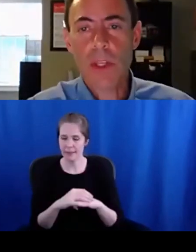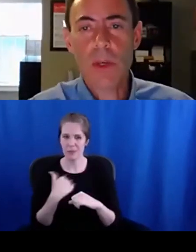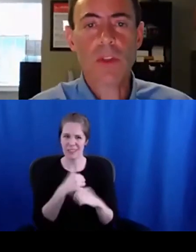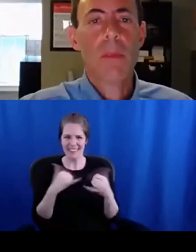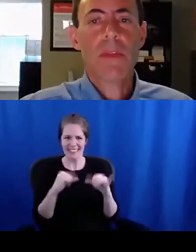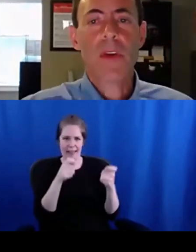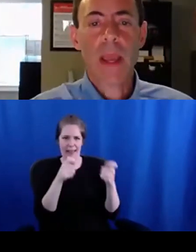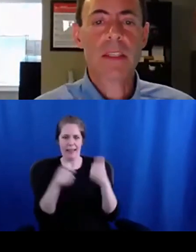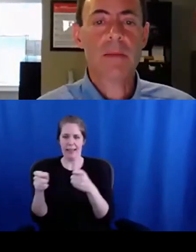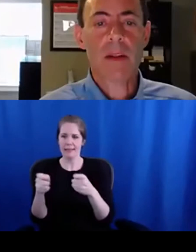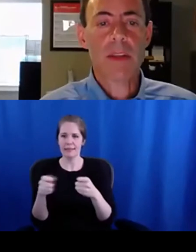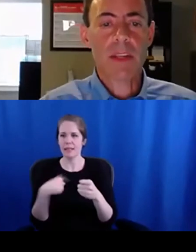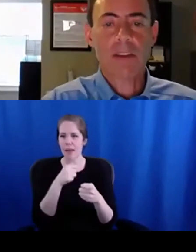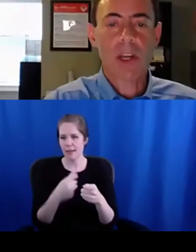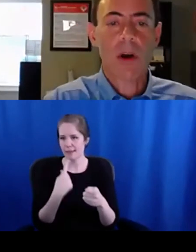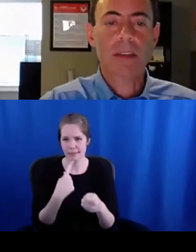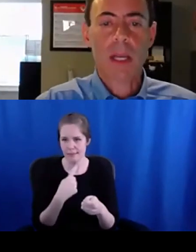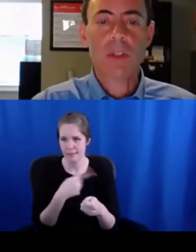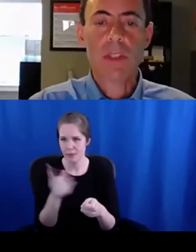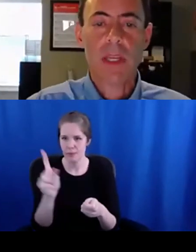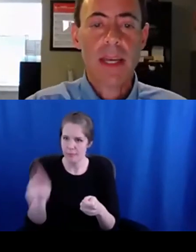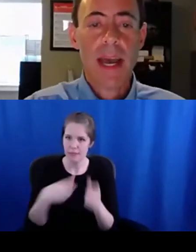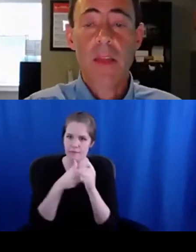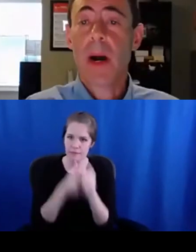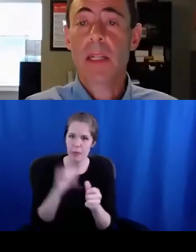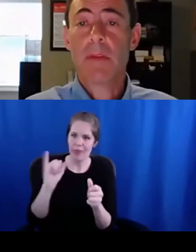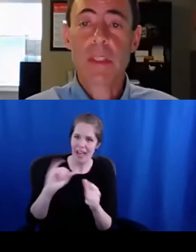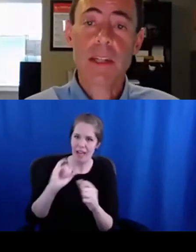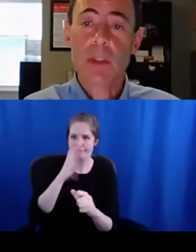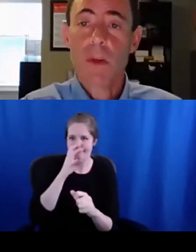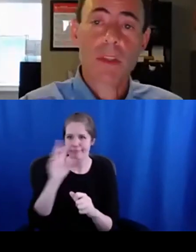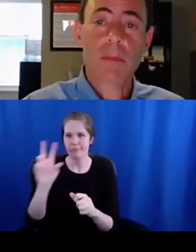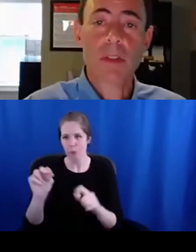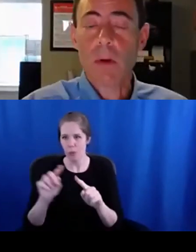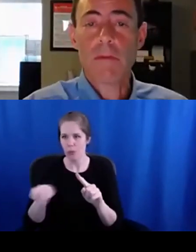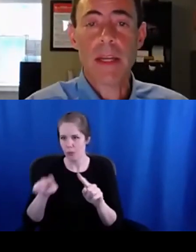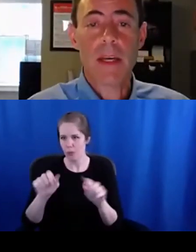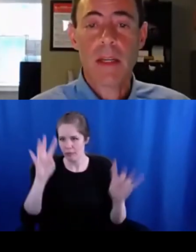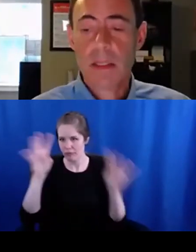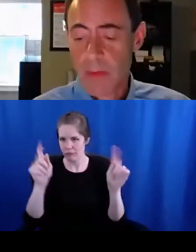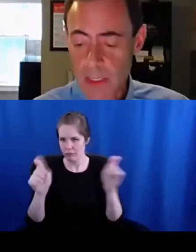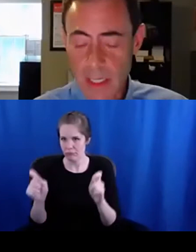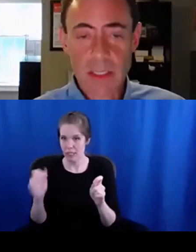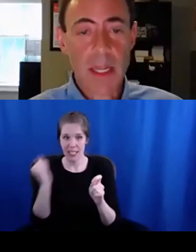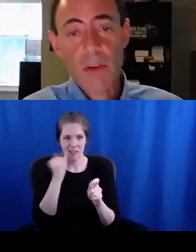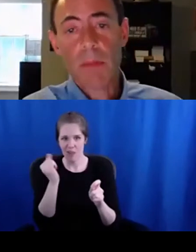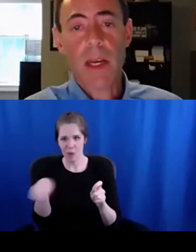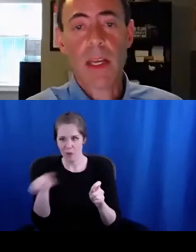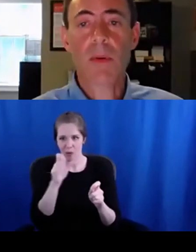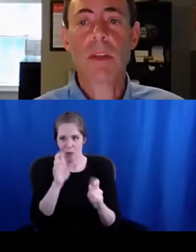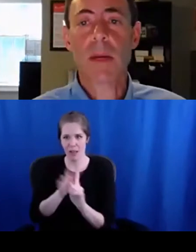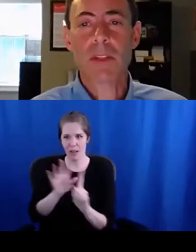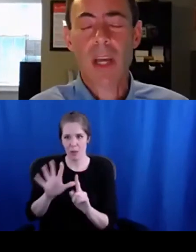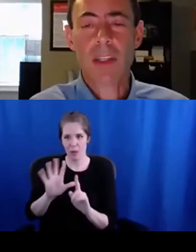all use, but there are ways to model this. And I shared our assumptions at the bottom of the slide. So if those assumptions don't fit to some of the attendees today, you can plug in